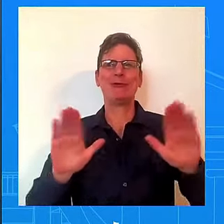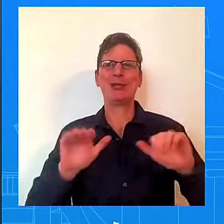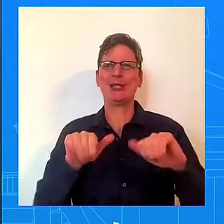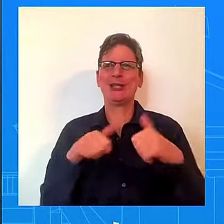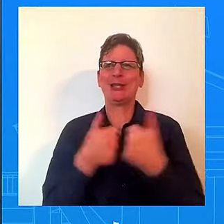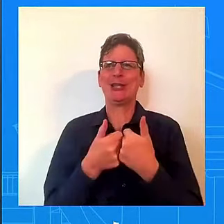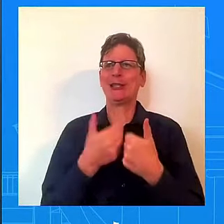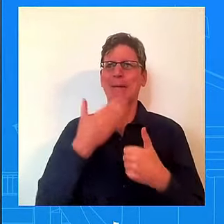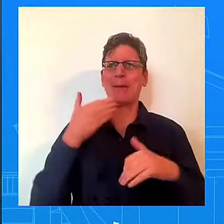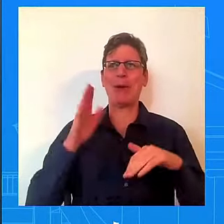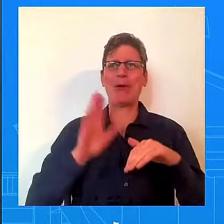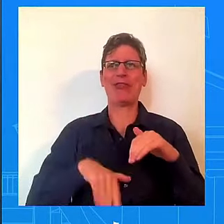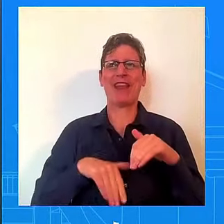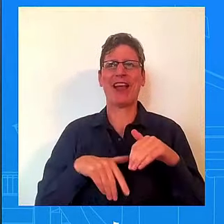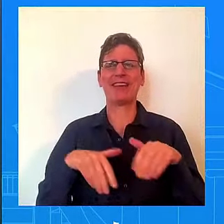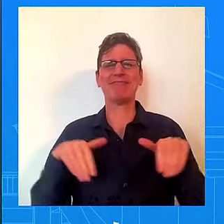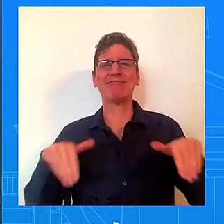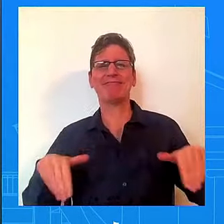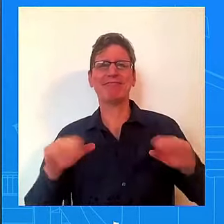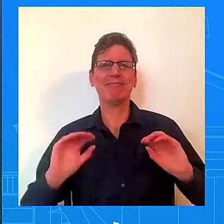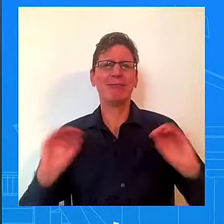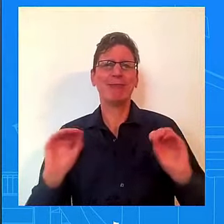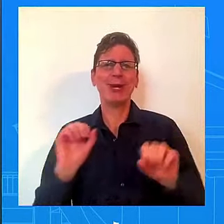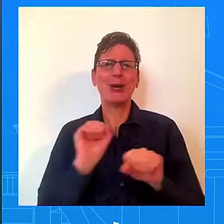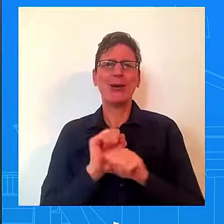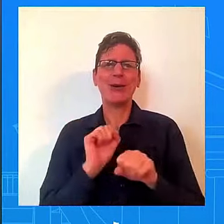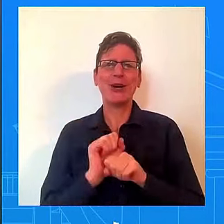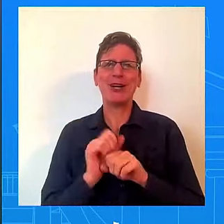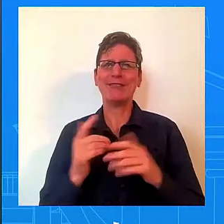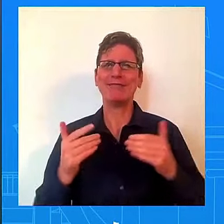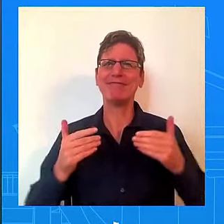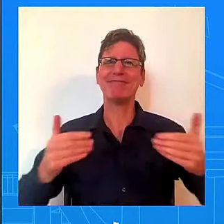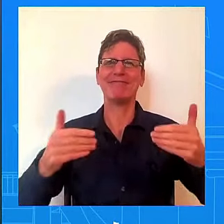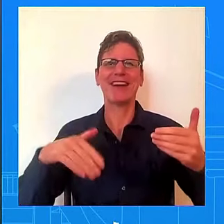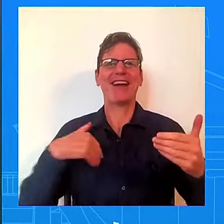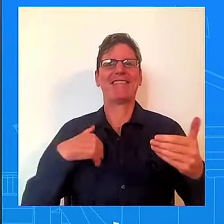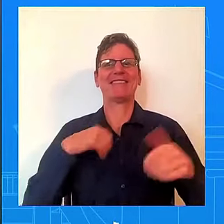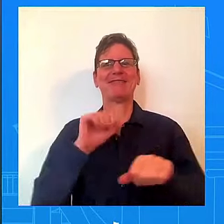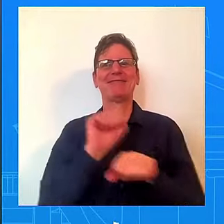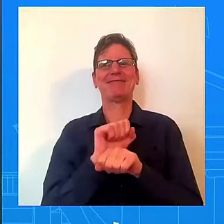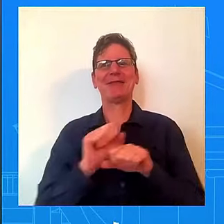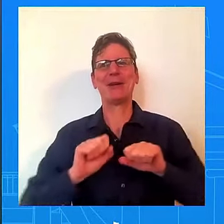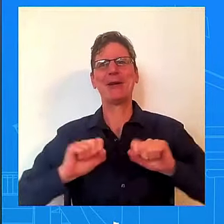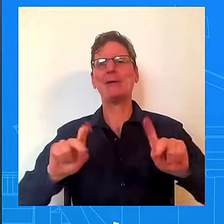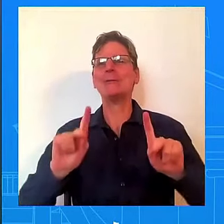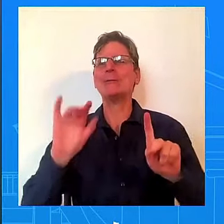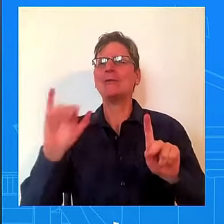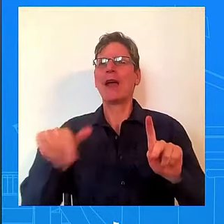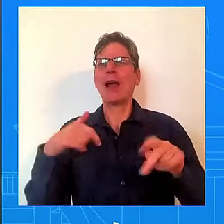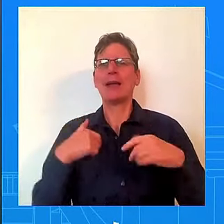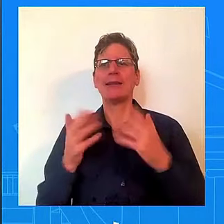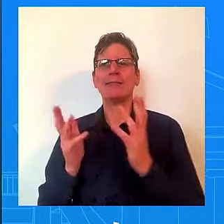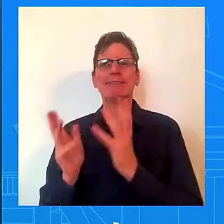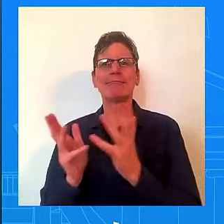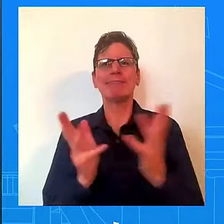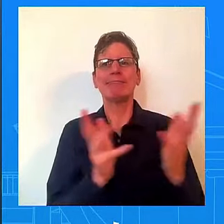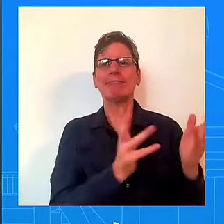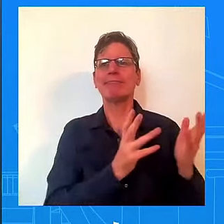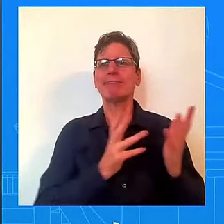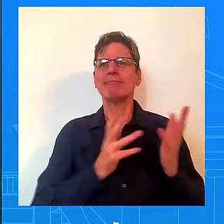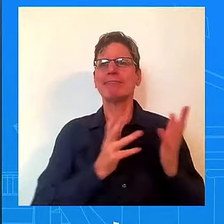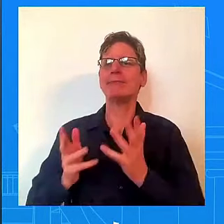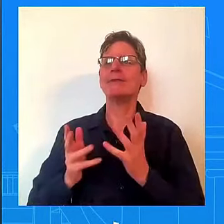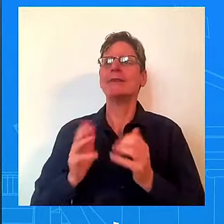lessons I've learned from my travel and conversations with these mayors is how prior waves of